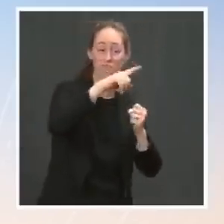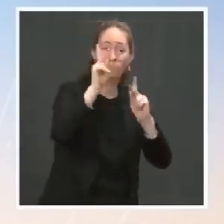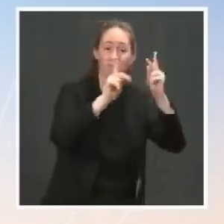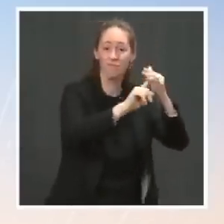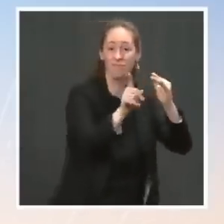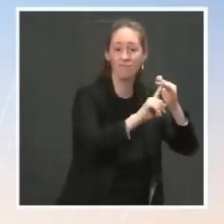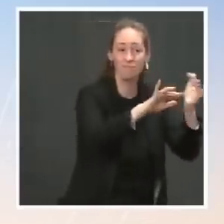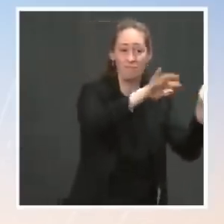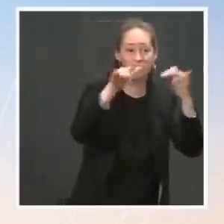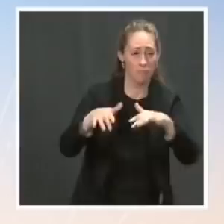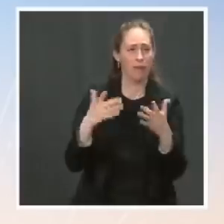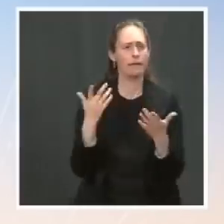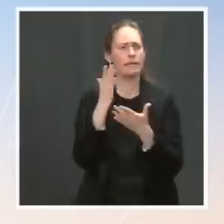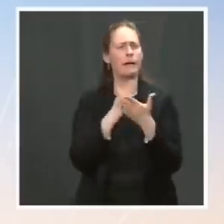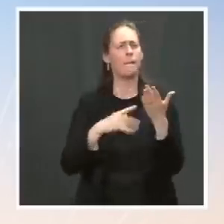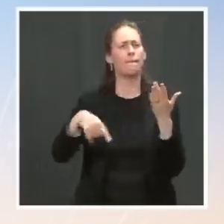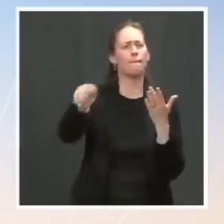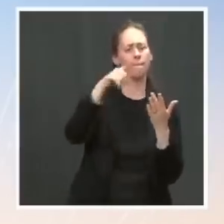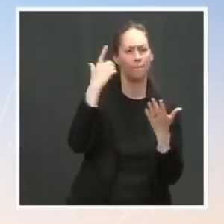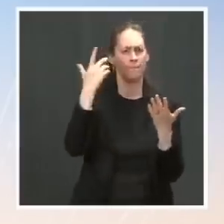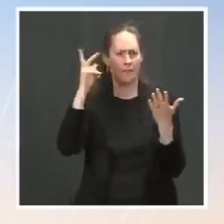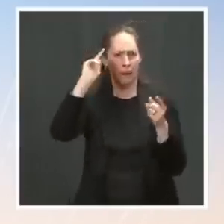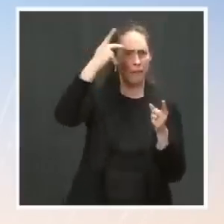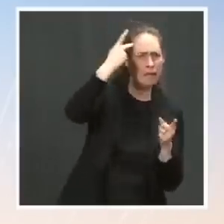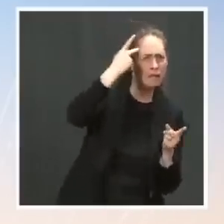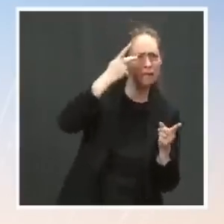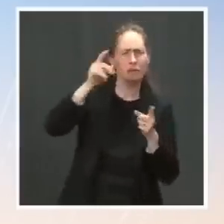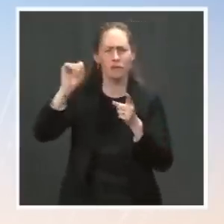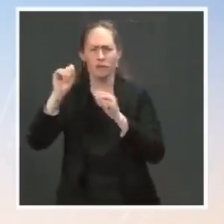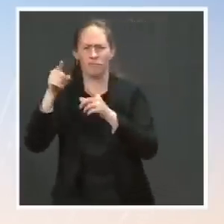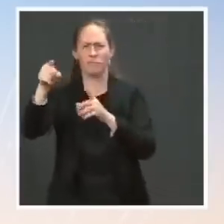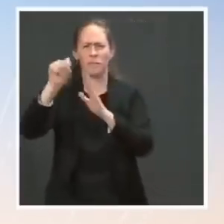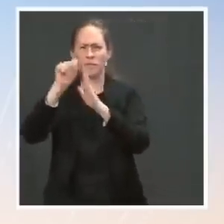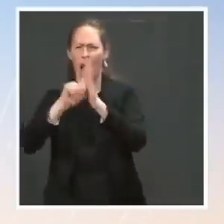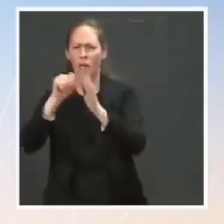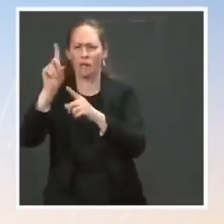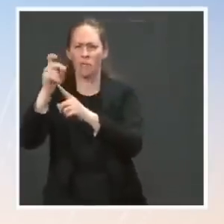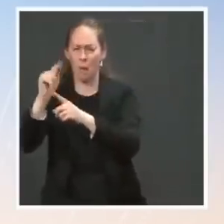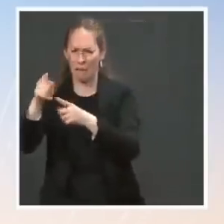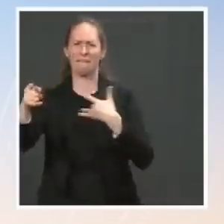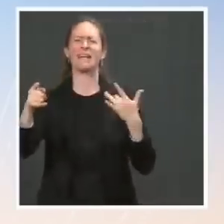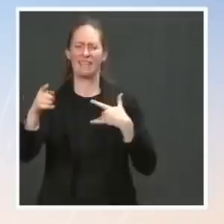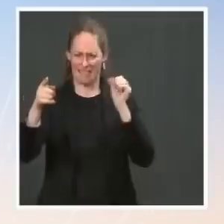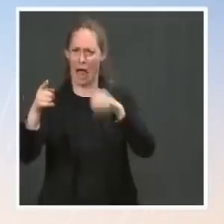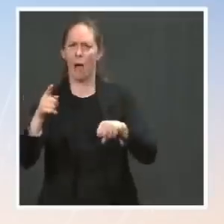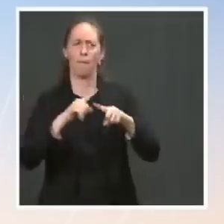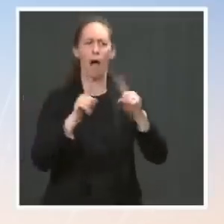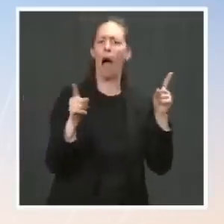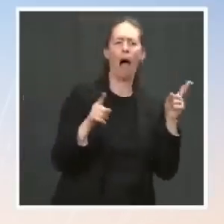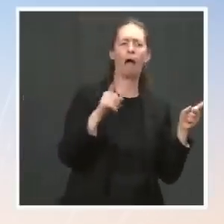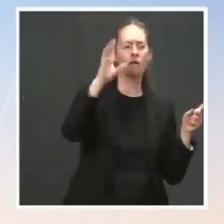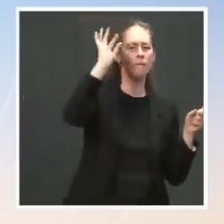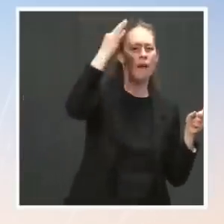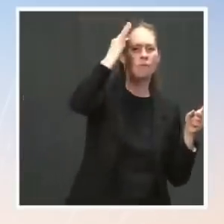And so I'm asking if you can explain why, if the State Department says that they can do this, the President didn't think that they could. Well, first of all, it's